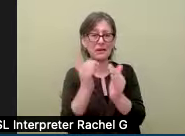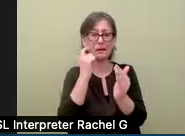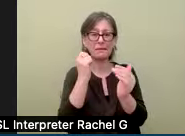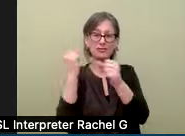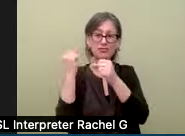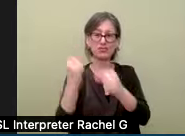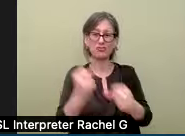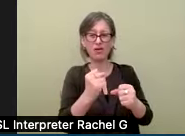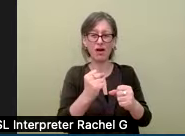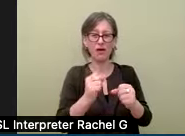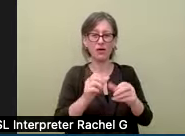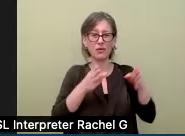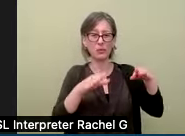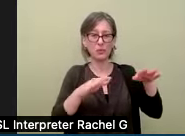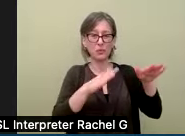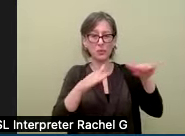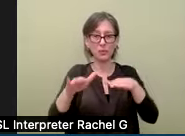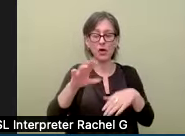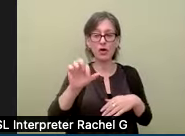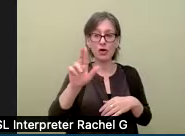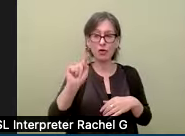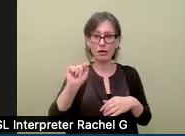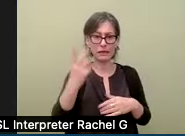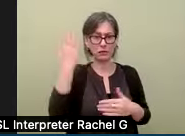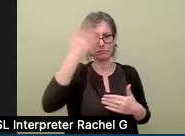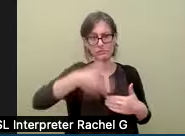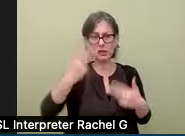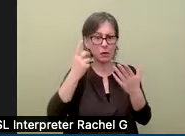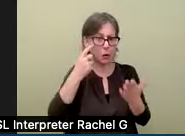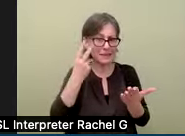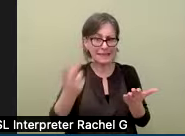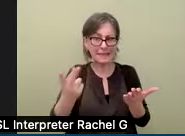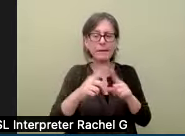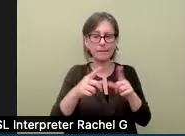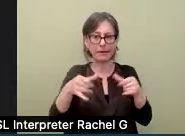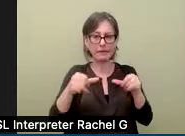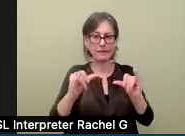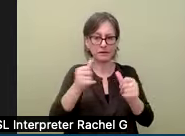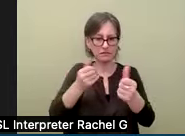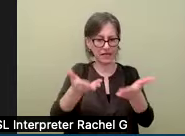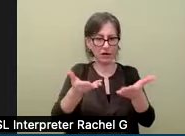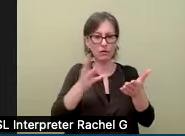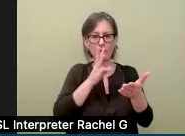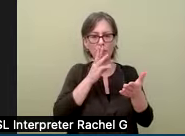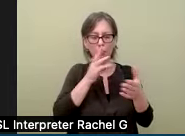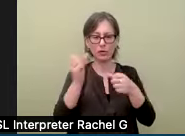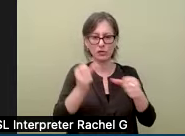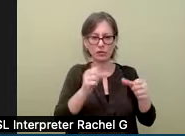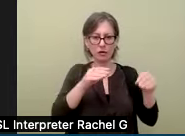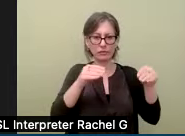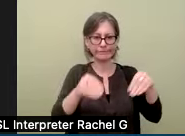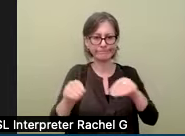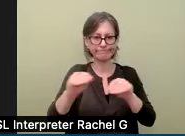strong tsunami-induced currents, even though you don't see huge surges here in the harbor, right? Next.